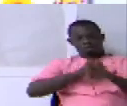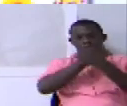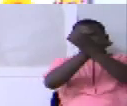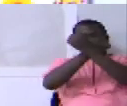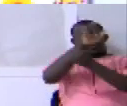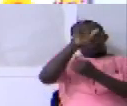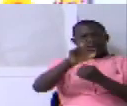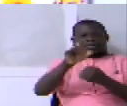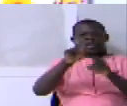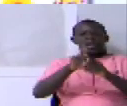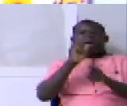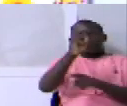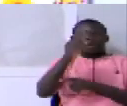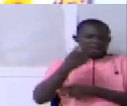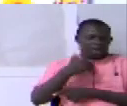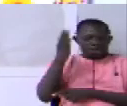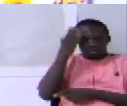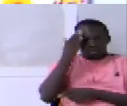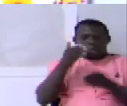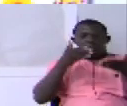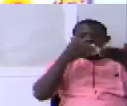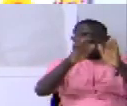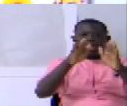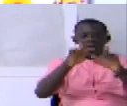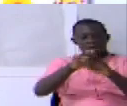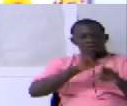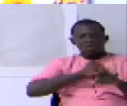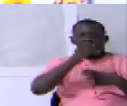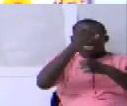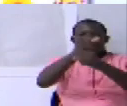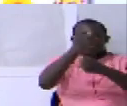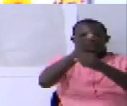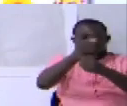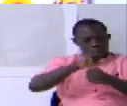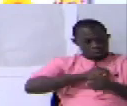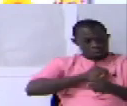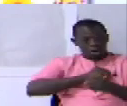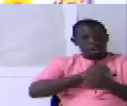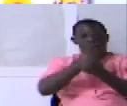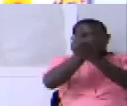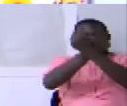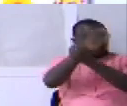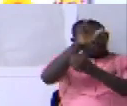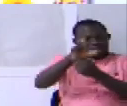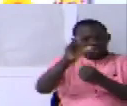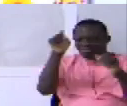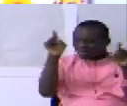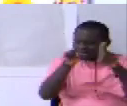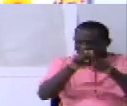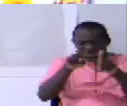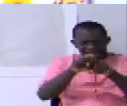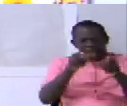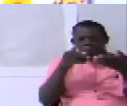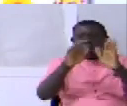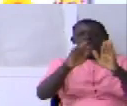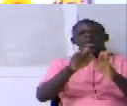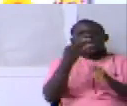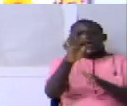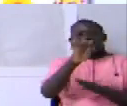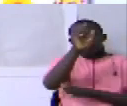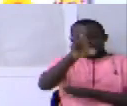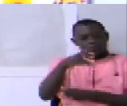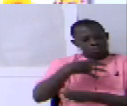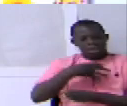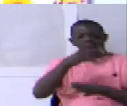treat their prisoners is just like somebody taking care of your own daughter at home. Womu musola bulolete bitung menu marata